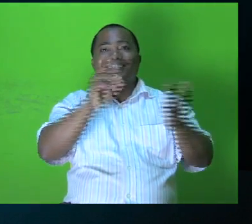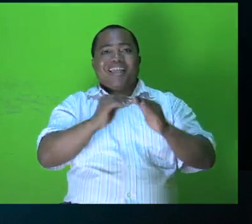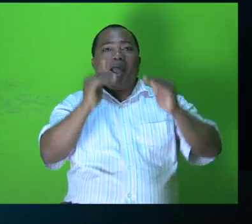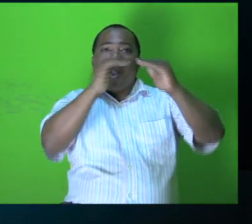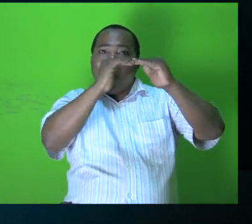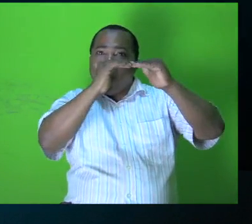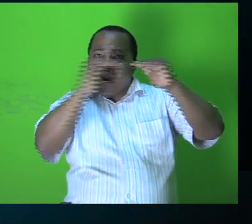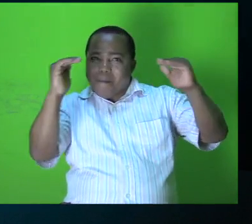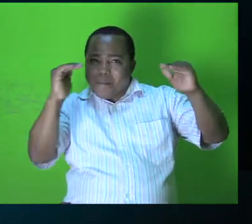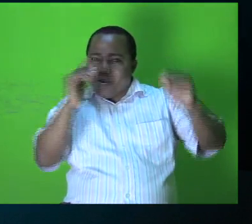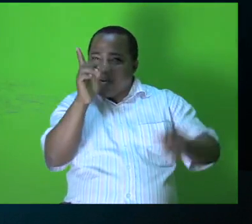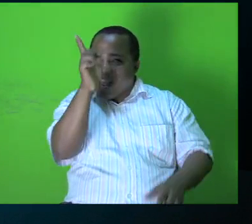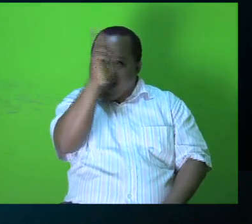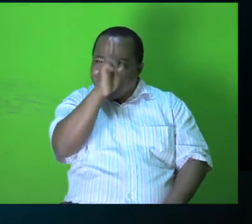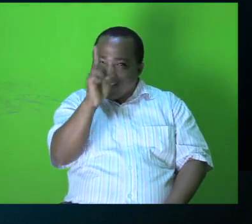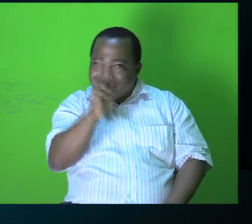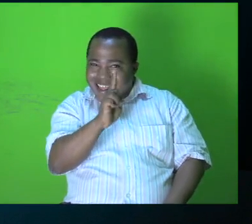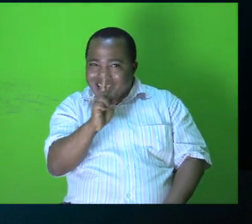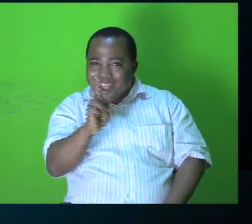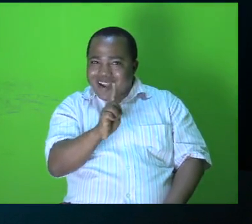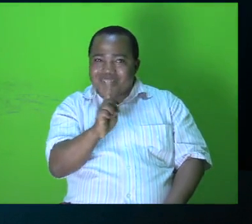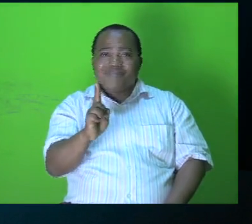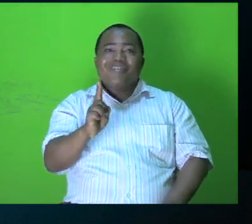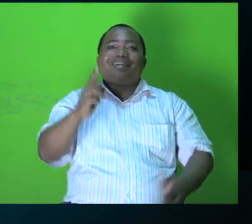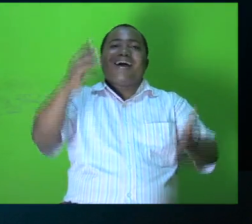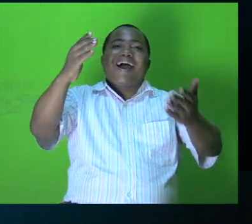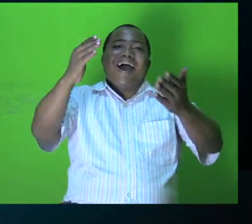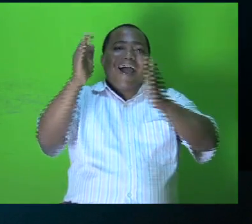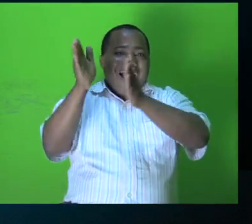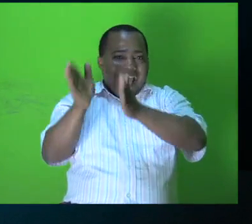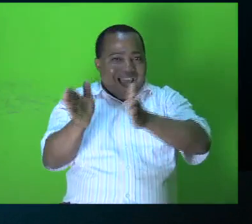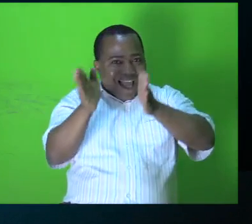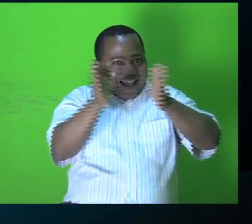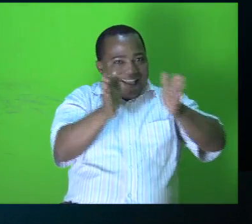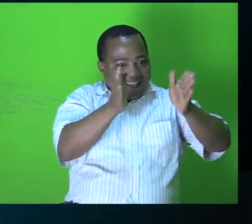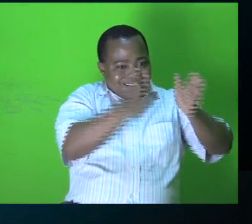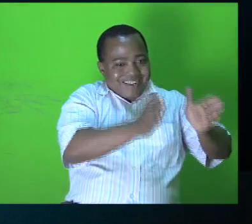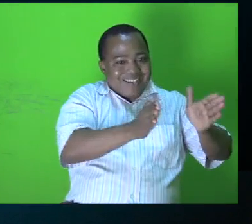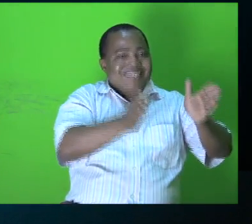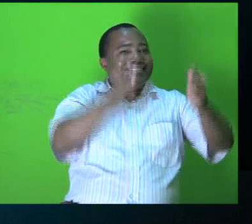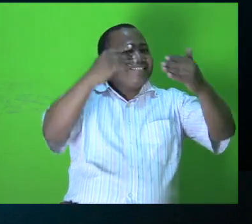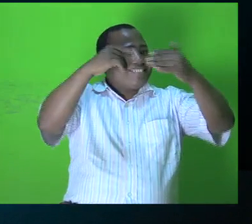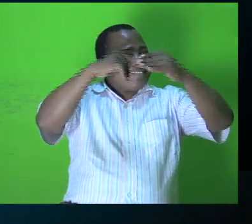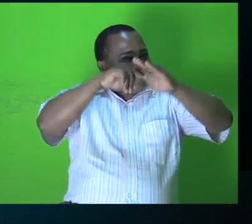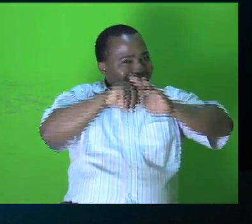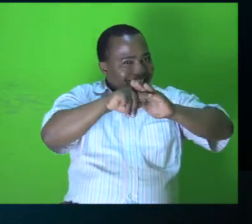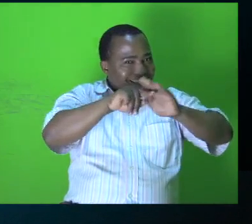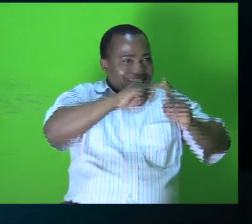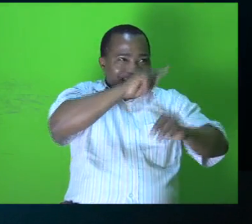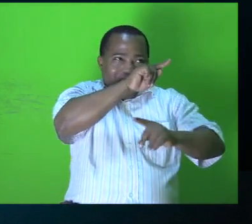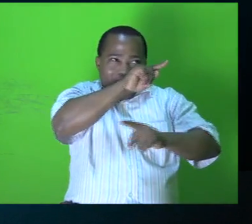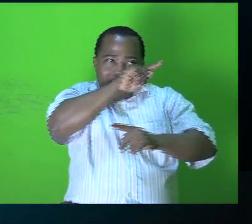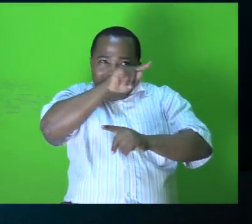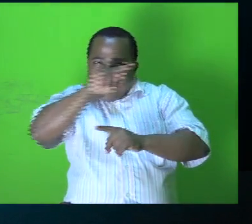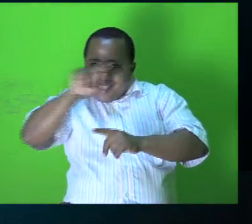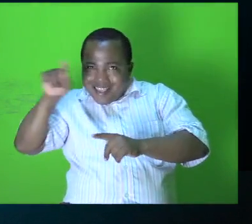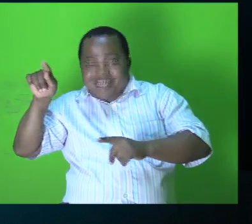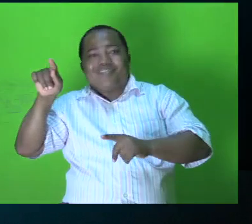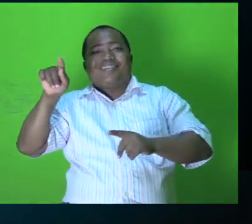Homologous chromosomes arranged around the equator of the